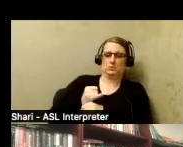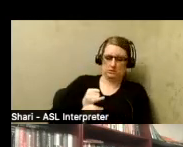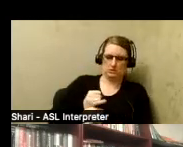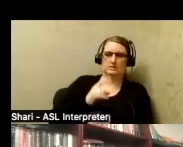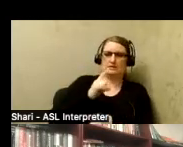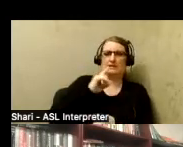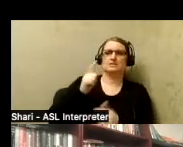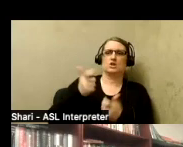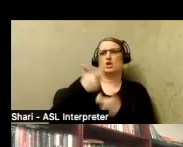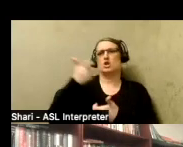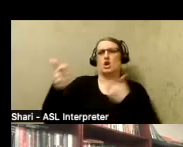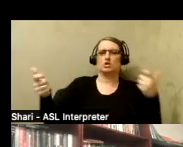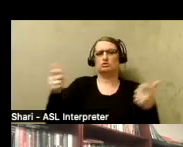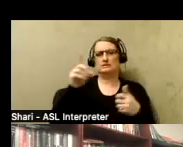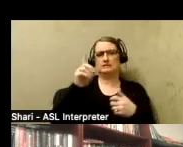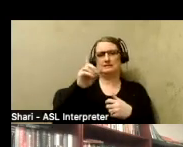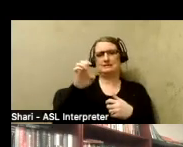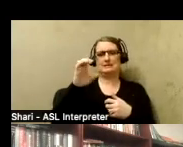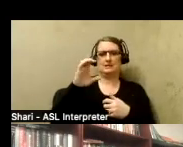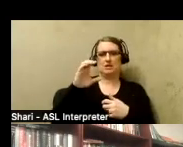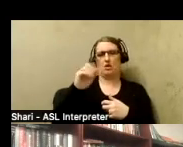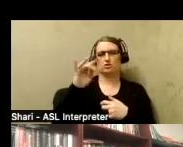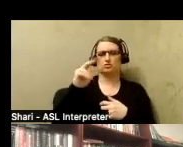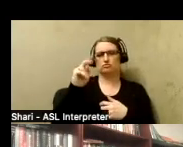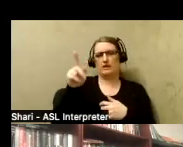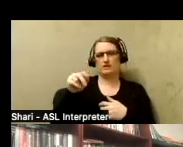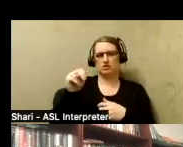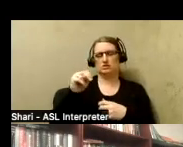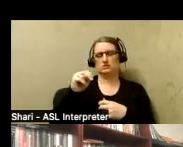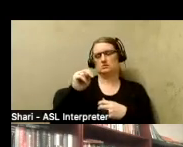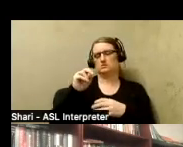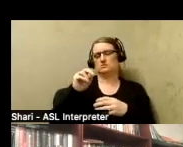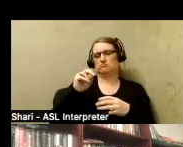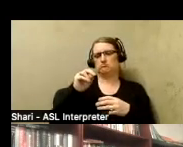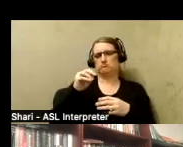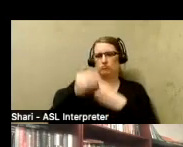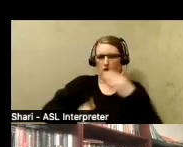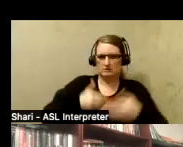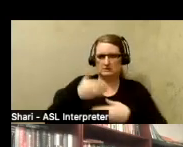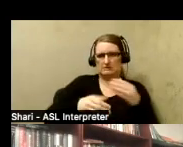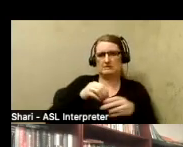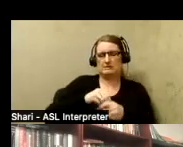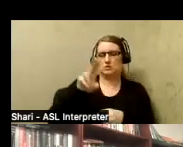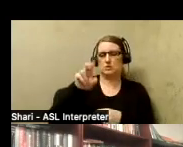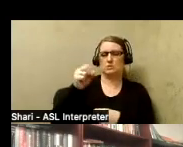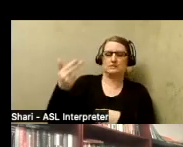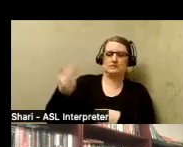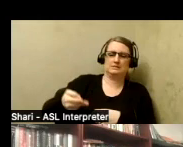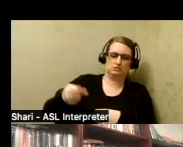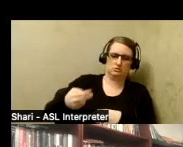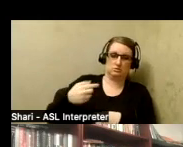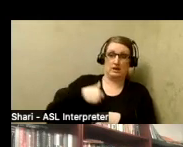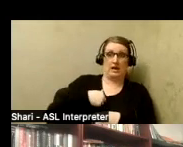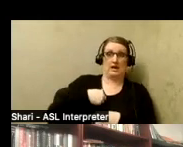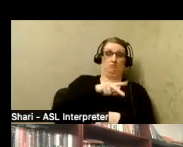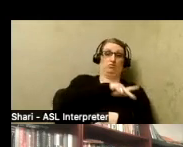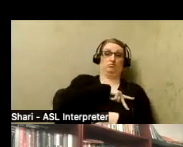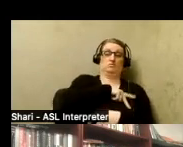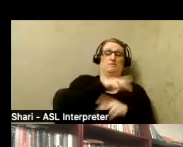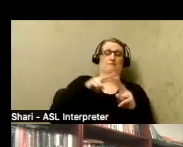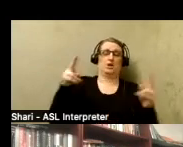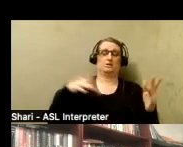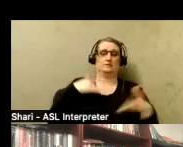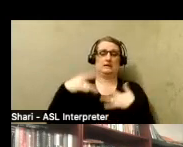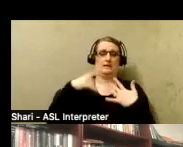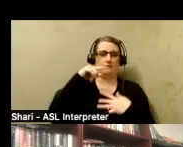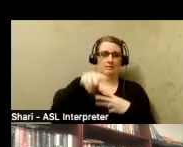is the largest decarceration movement and process in US history. So altogether, I personally am very excited for this panel, just to